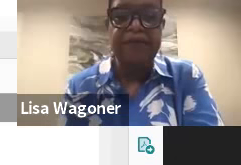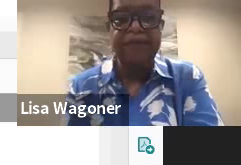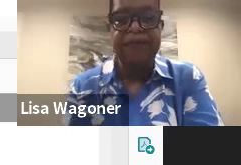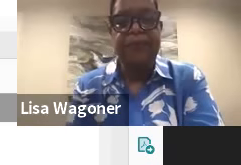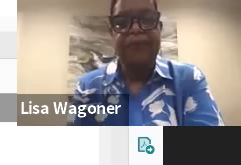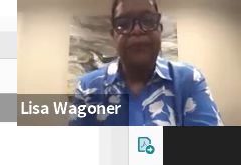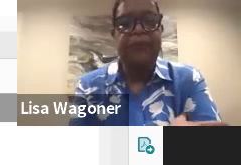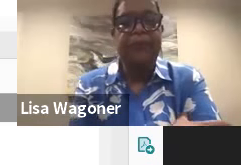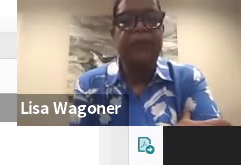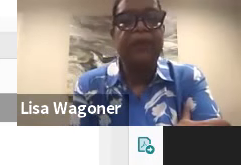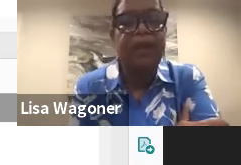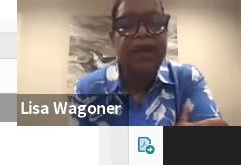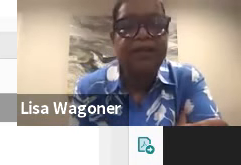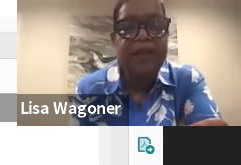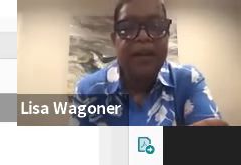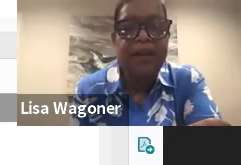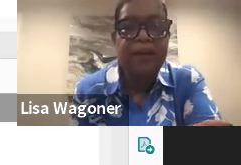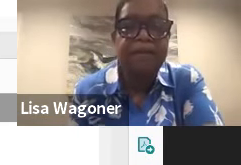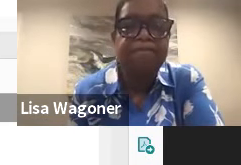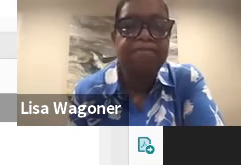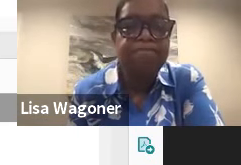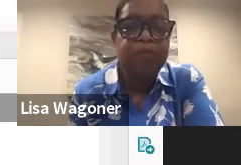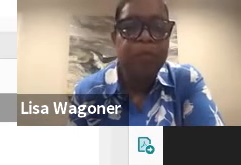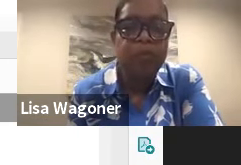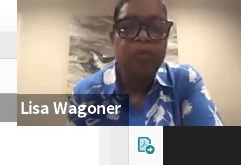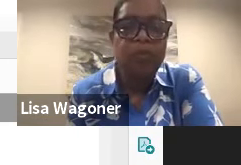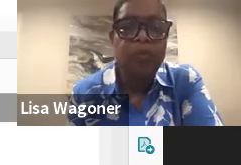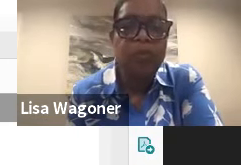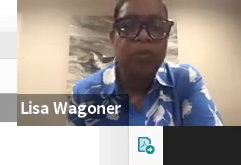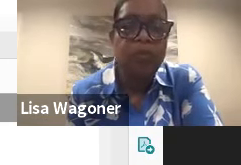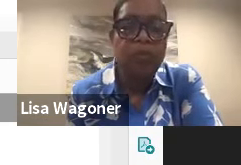1095. Next slide.